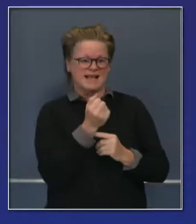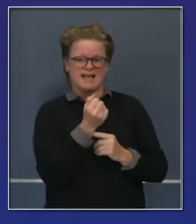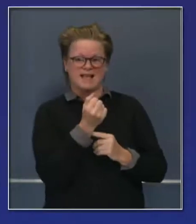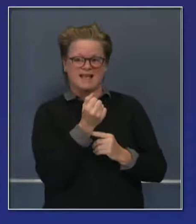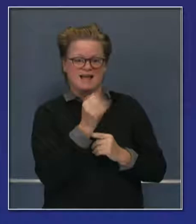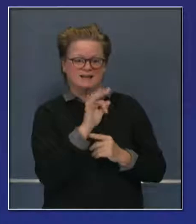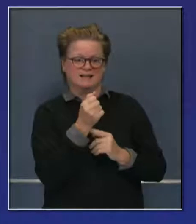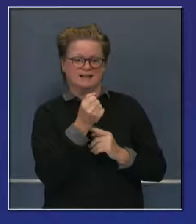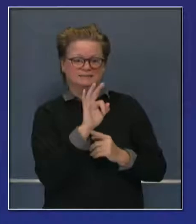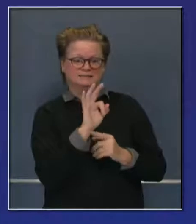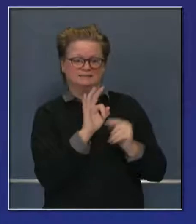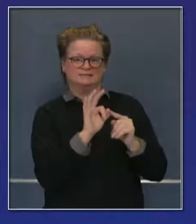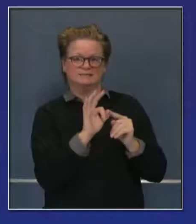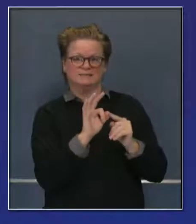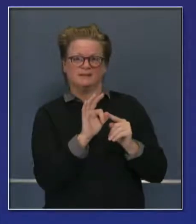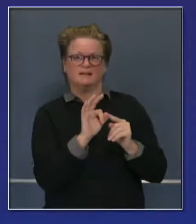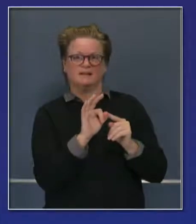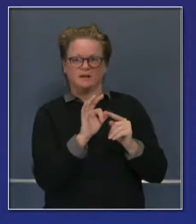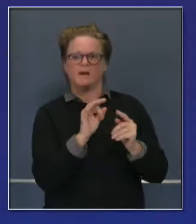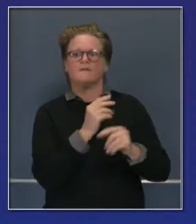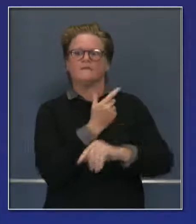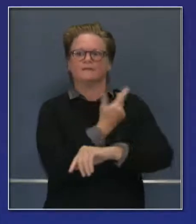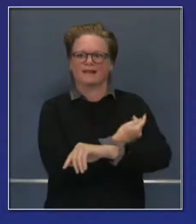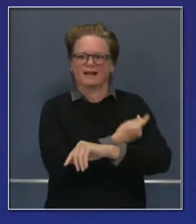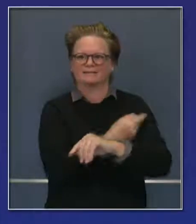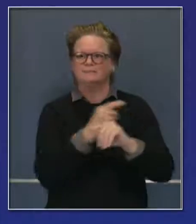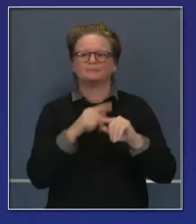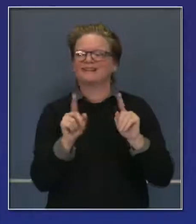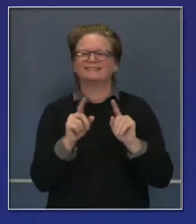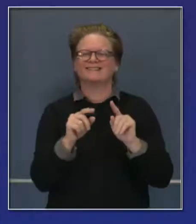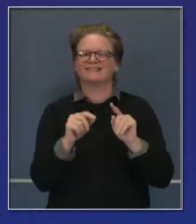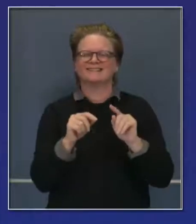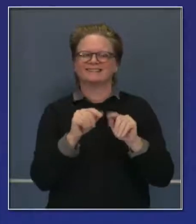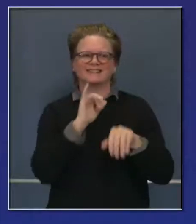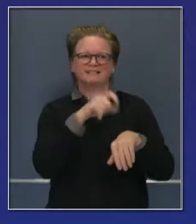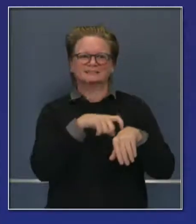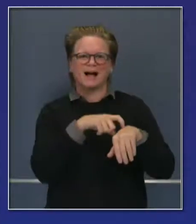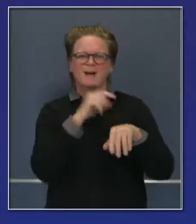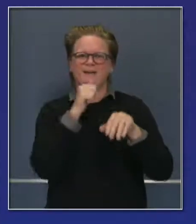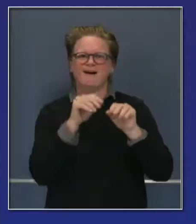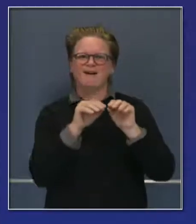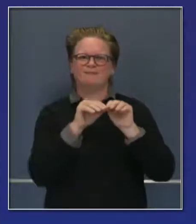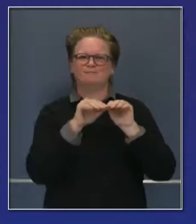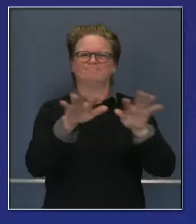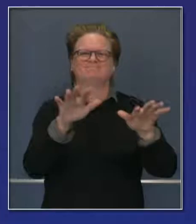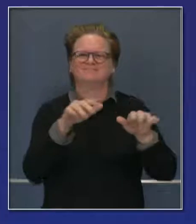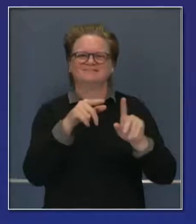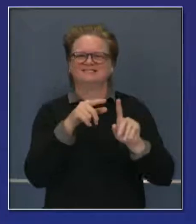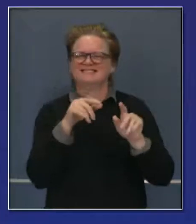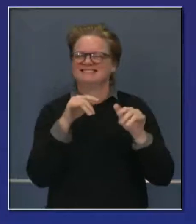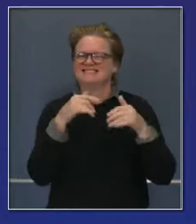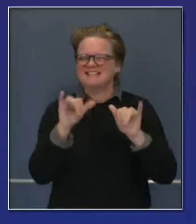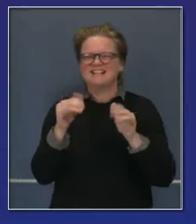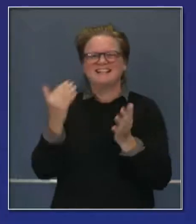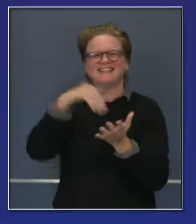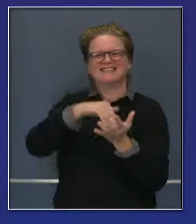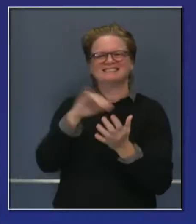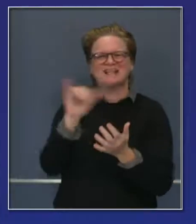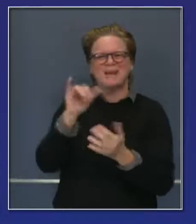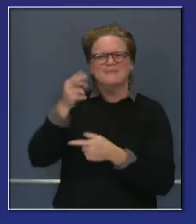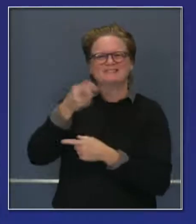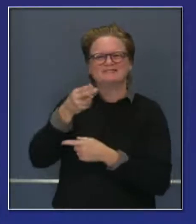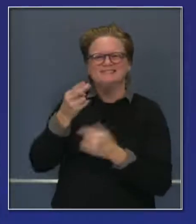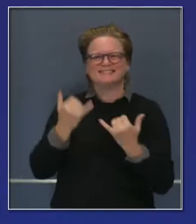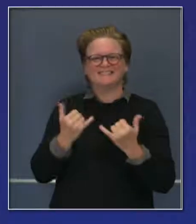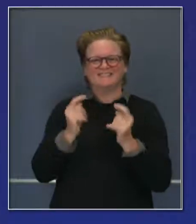doesn't mean it's a substitute for you to say, well, we just go back to normal. Let's open everything back up. Let's all have everybody over for the holidays, and